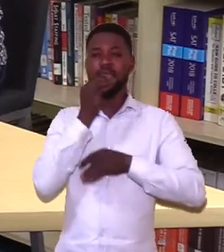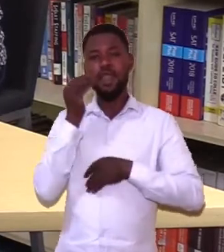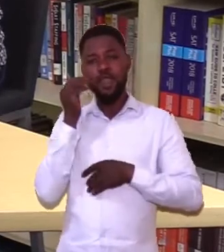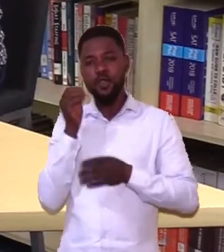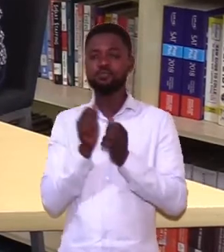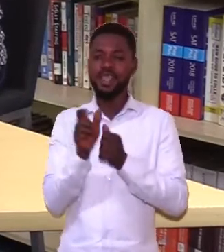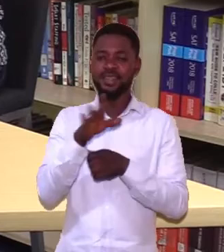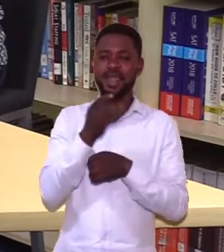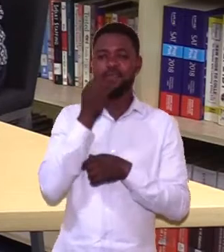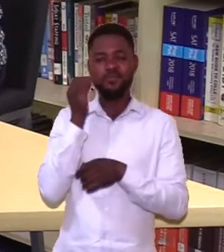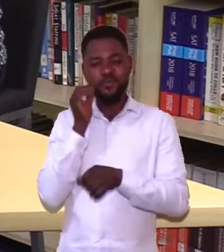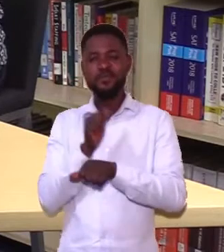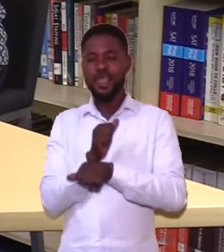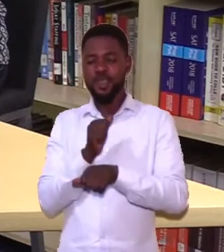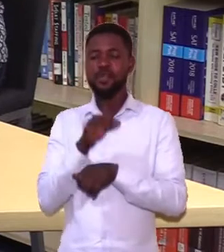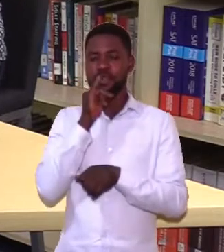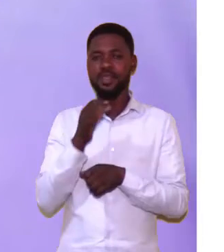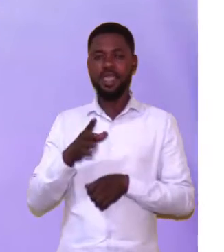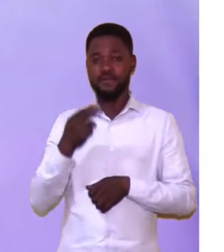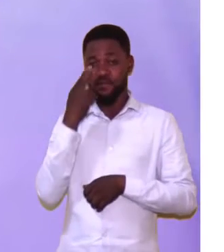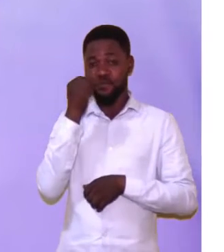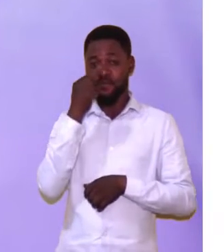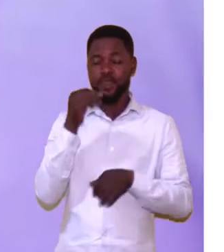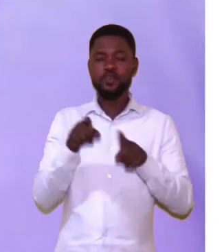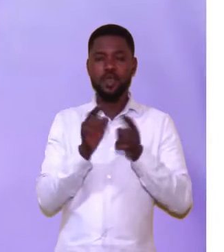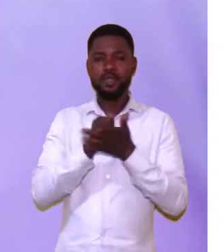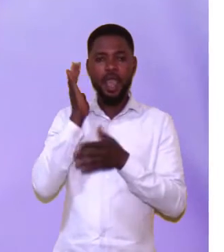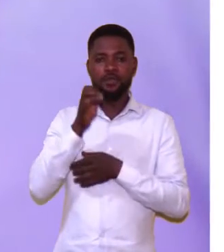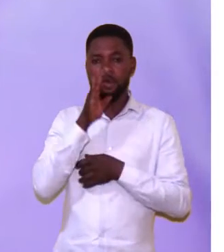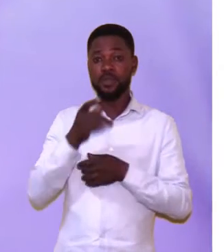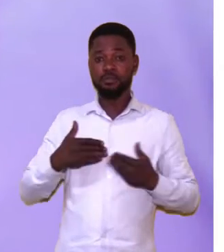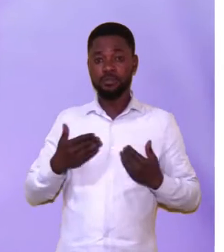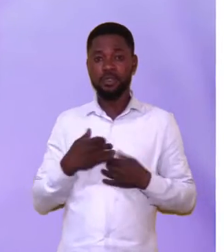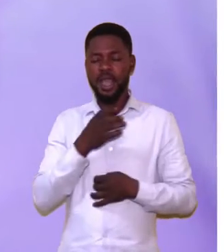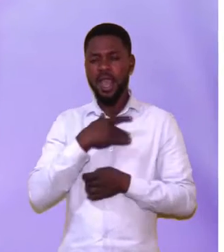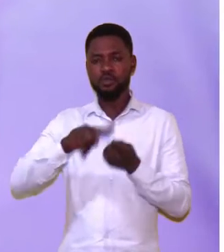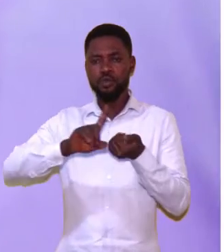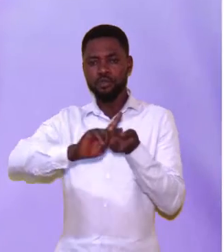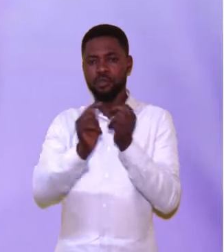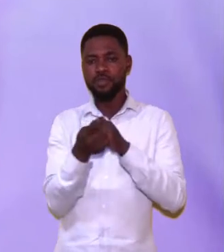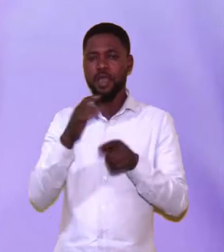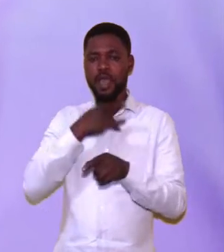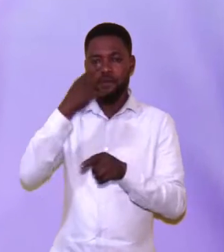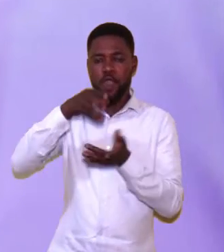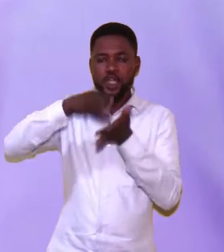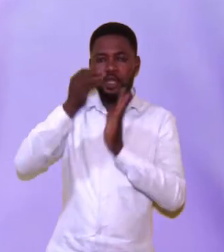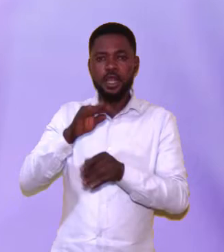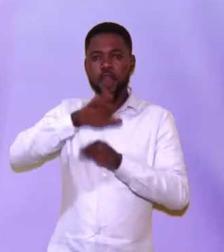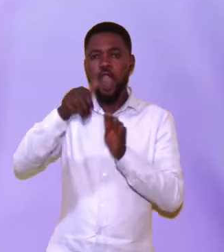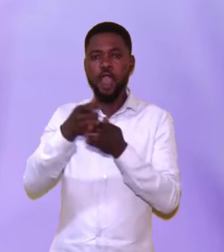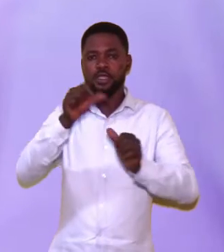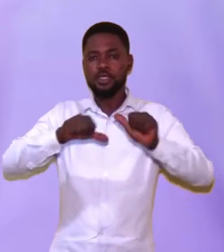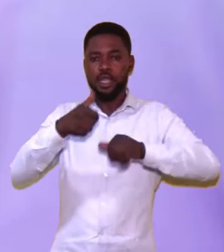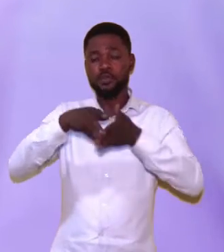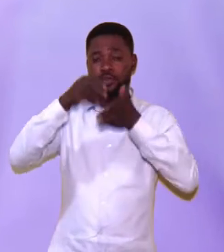give them assignments on it. It's going to be fun, everyone. So that's going to be absolutely exciting, and transforming that learning experience for the students,